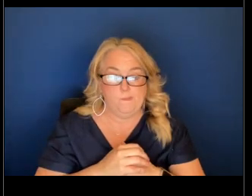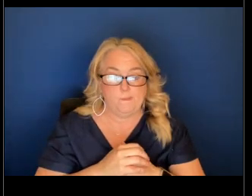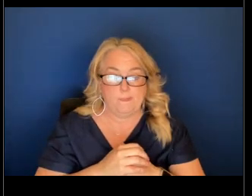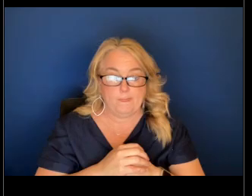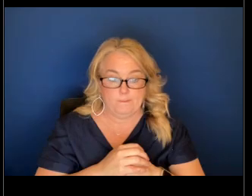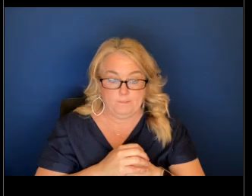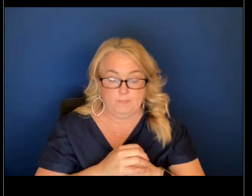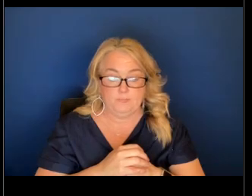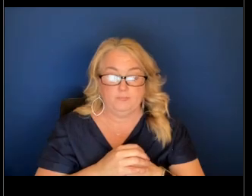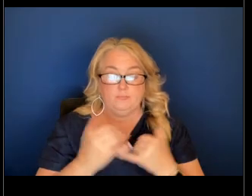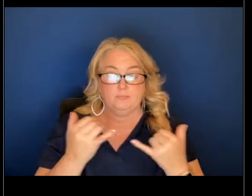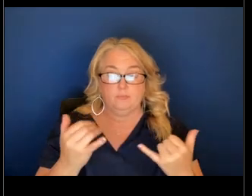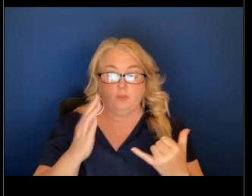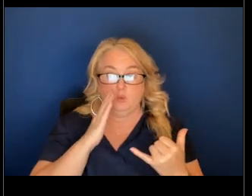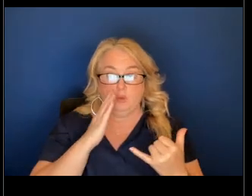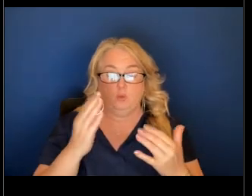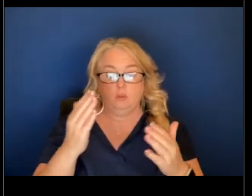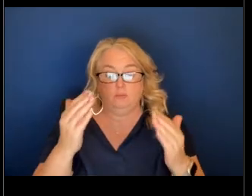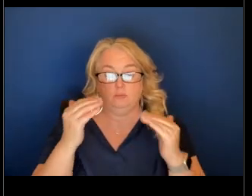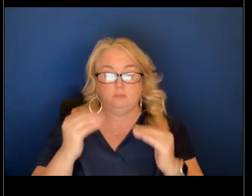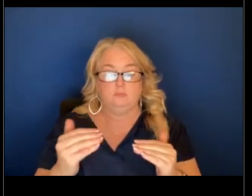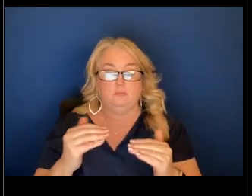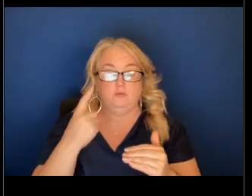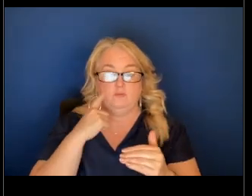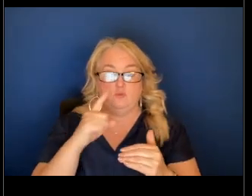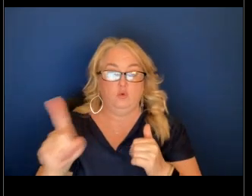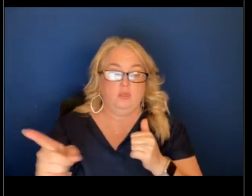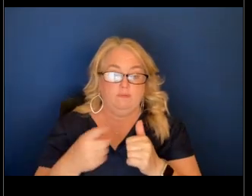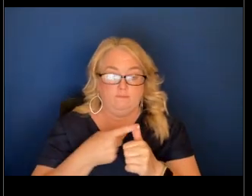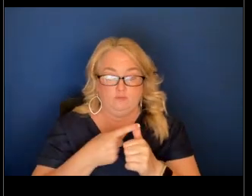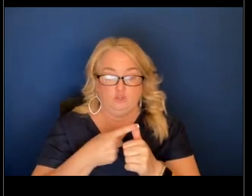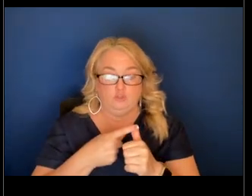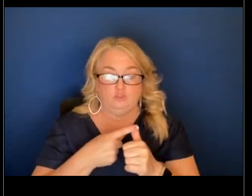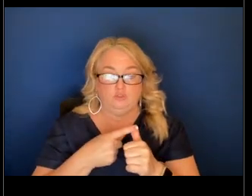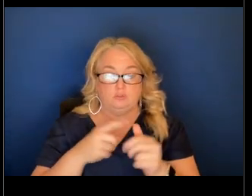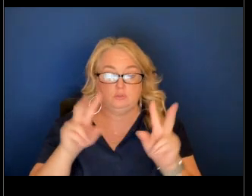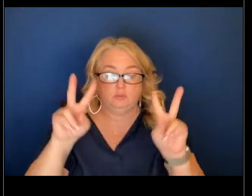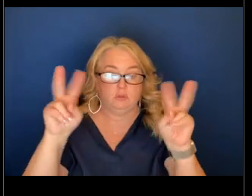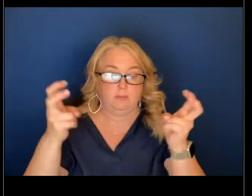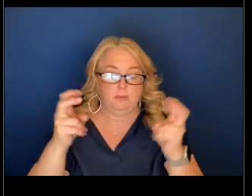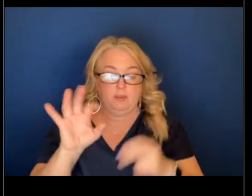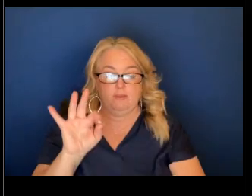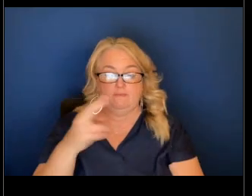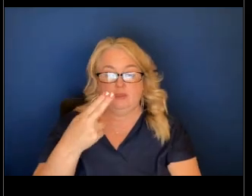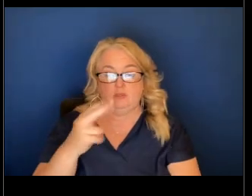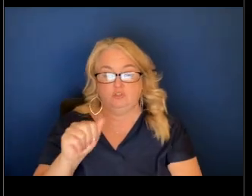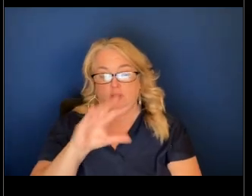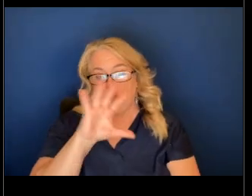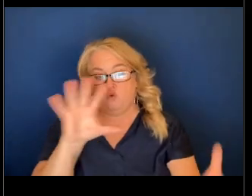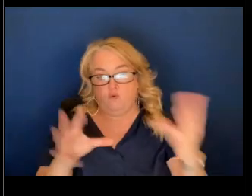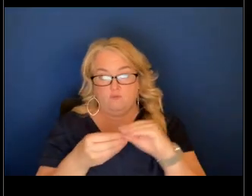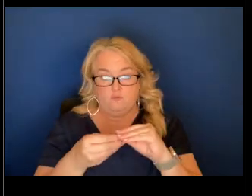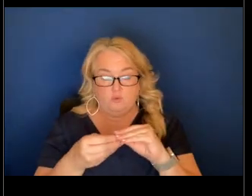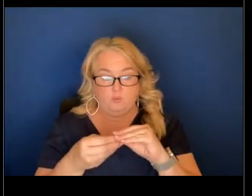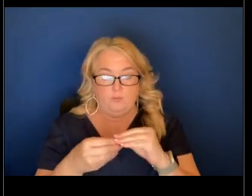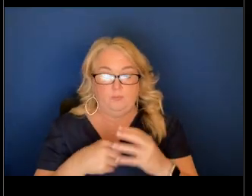And with that, we're going to move into our first topic, FHA overview.